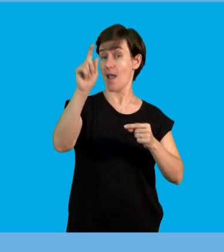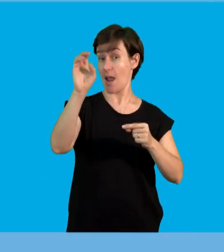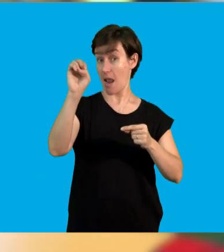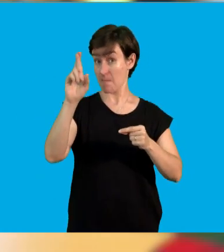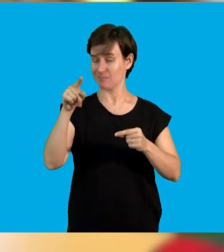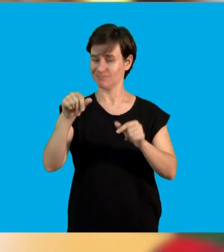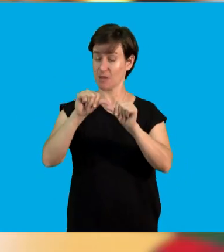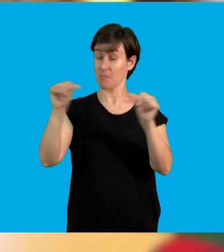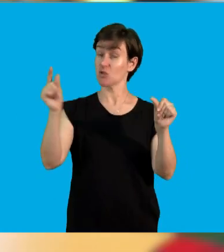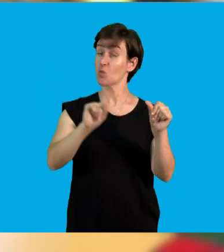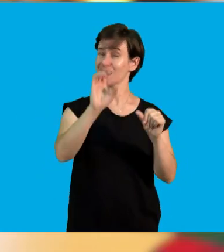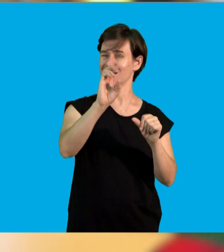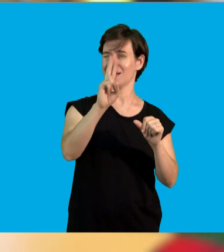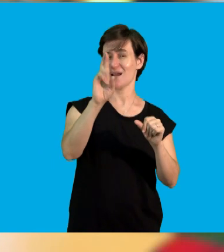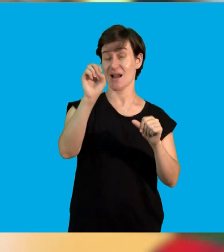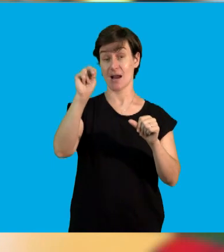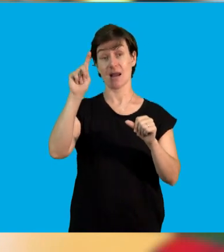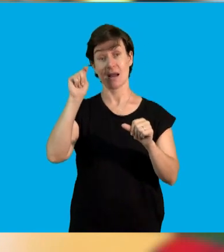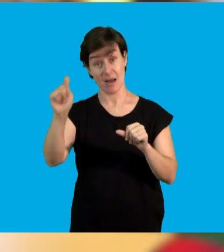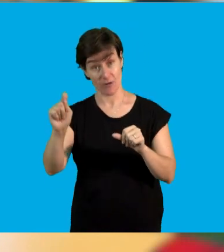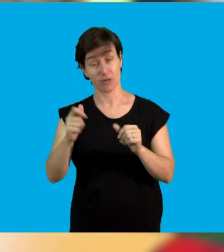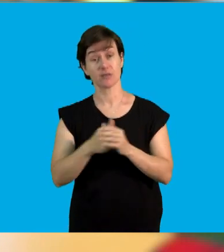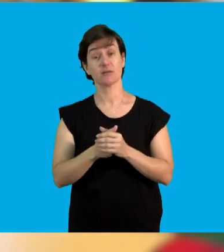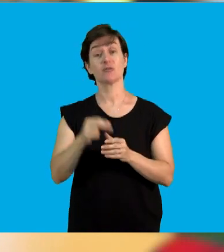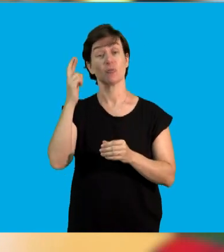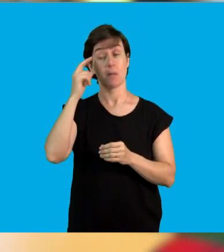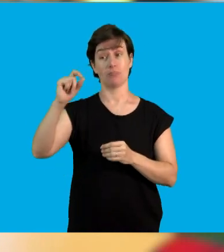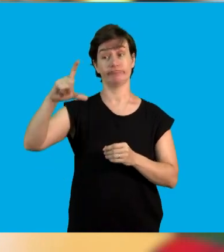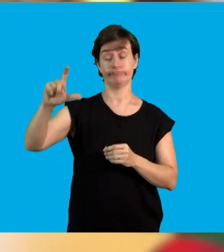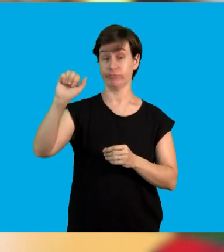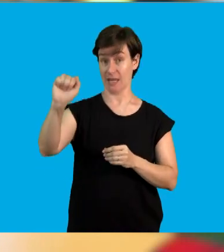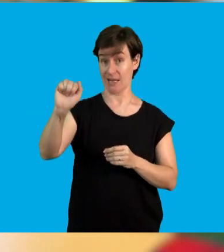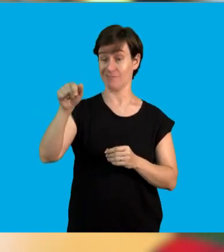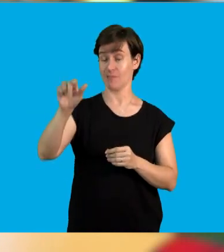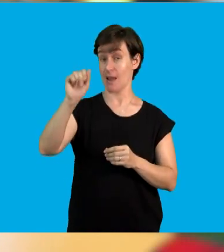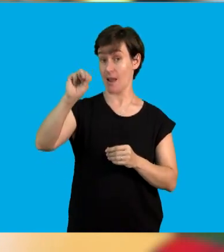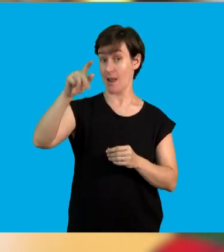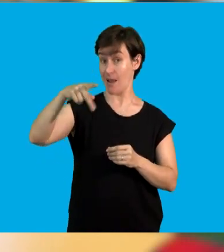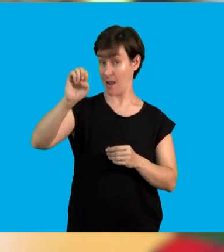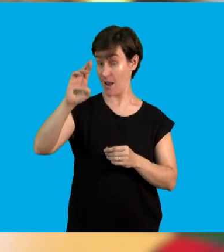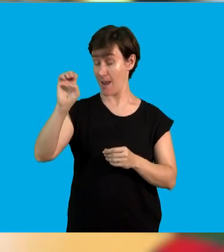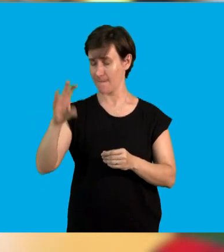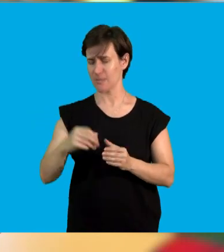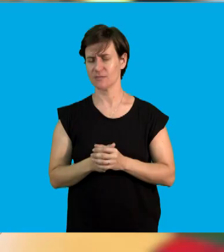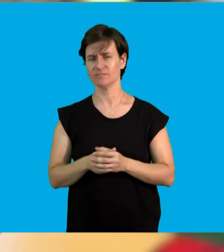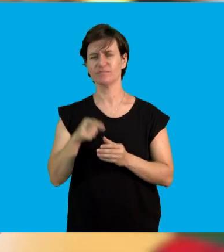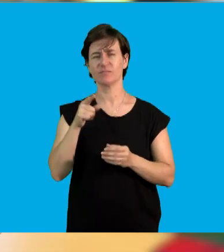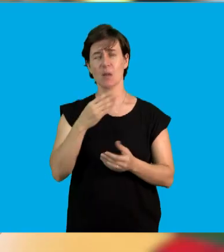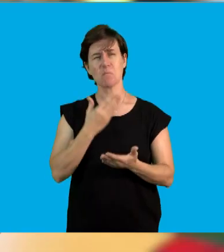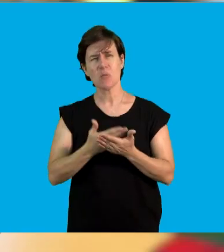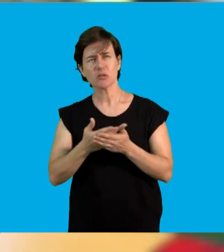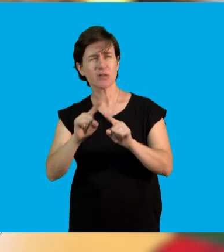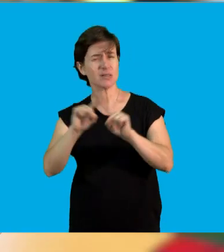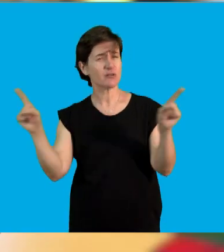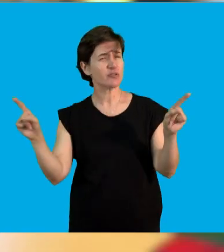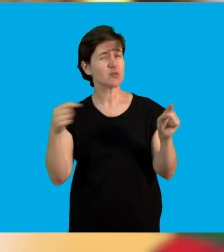an ammeter that is used to measure current, and current is measured in amperes, denoted by a capital letter A. Then